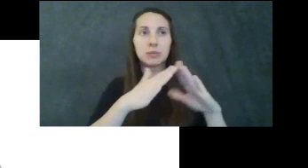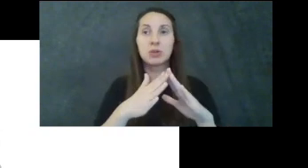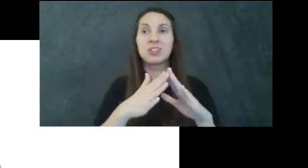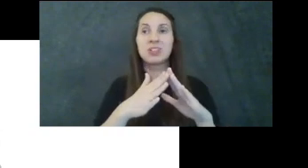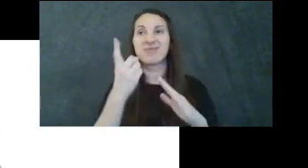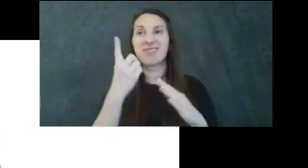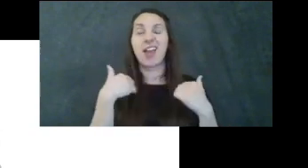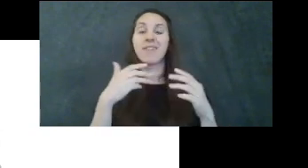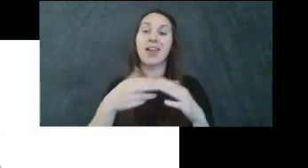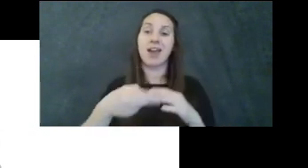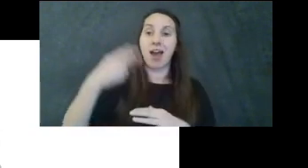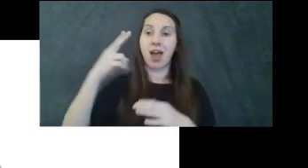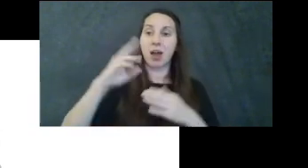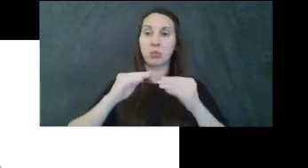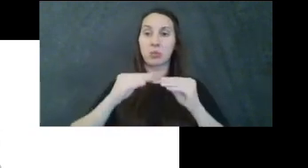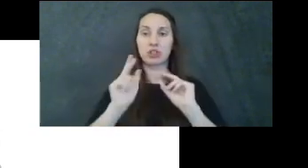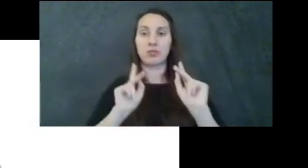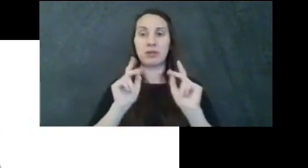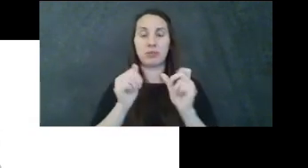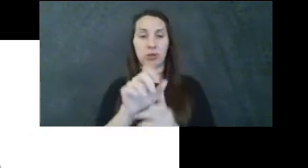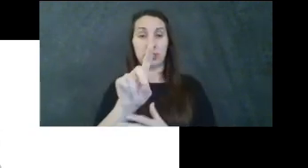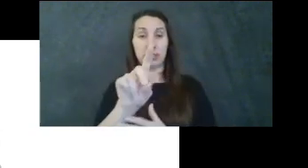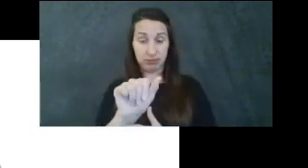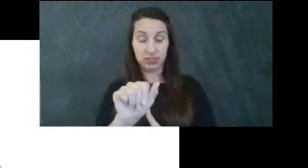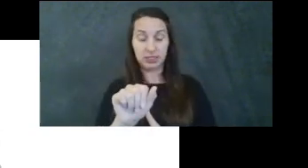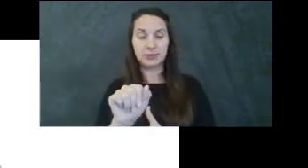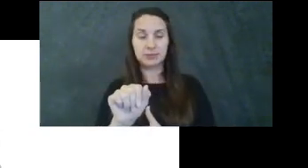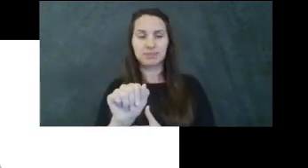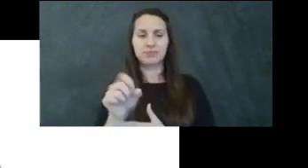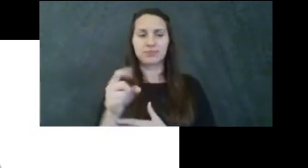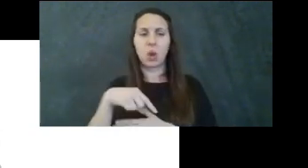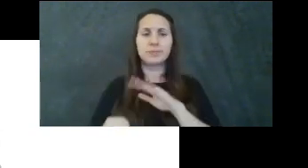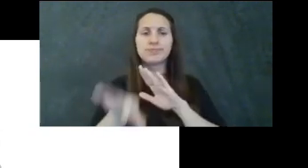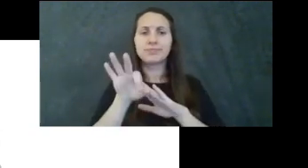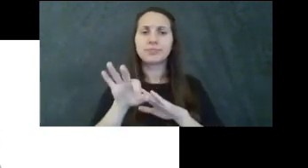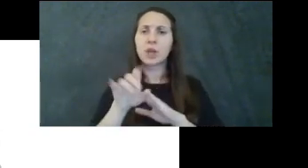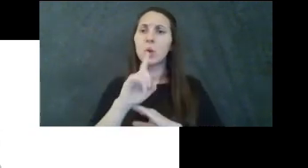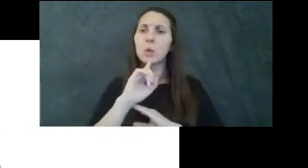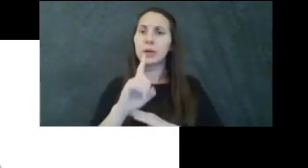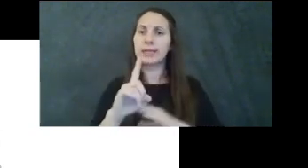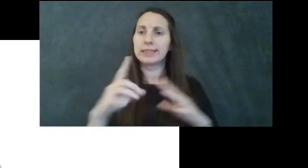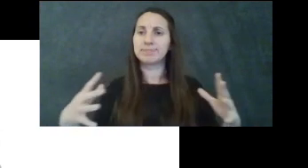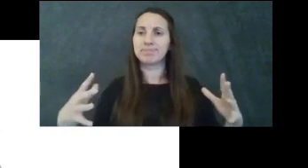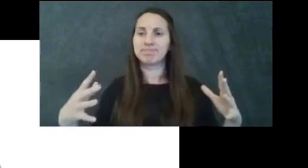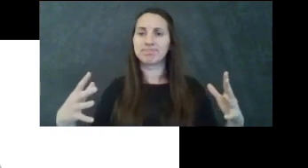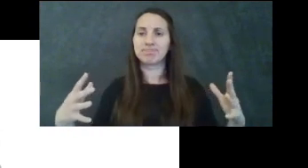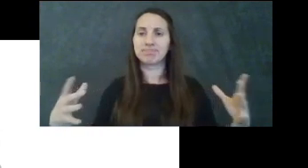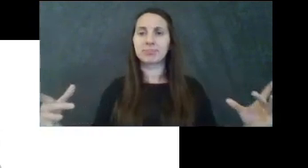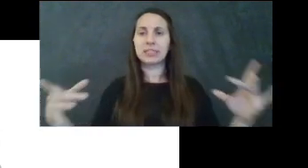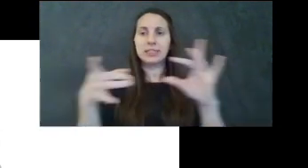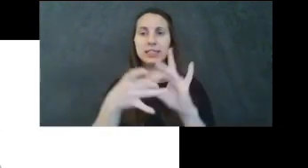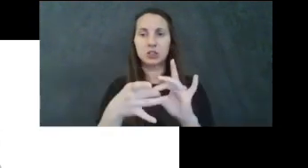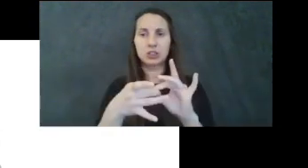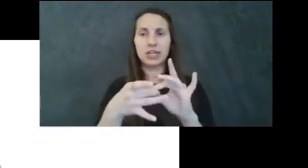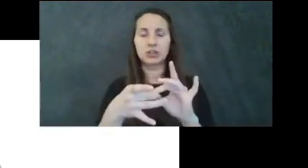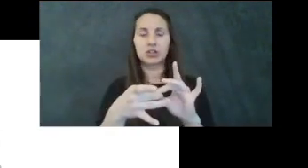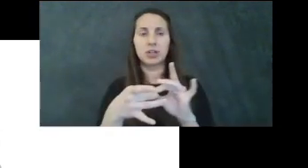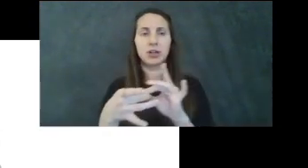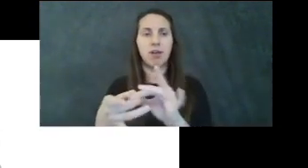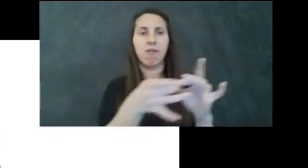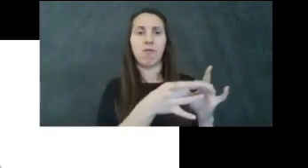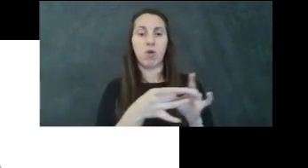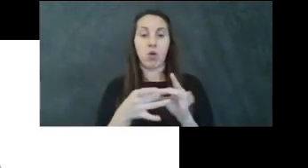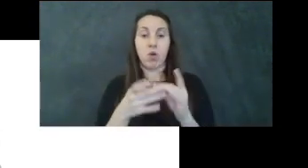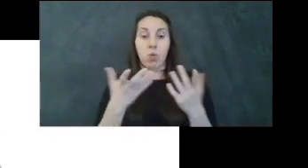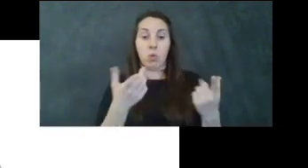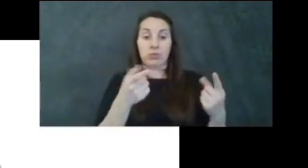disabilities, and where we discovered such an intersection between what was happening with